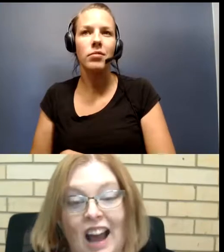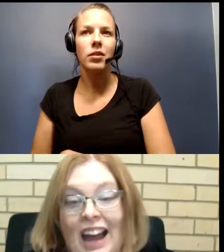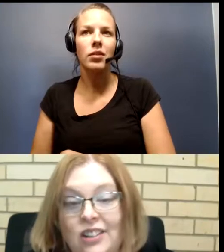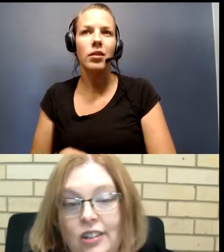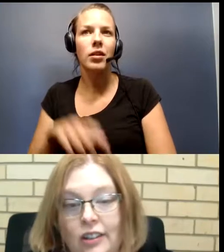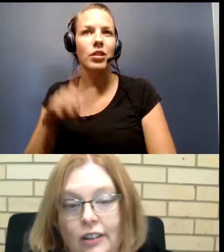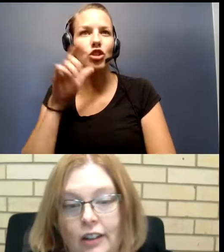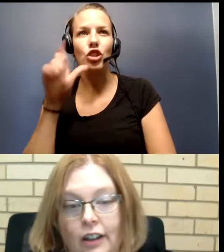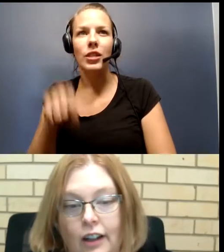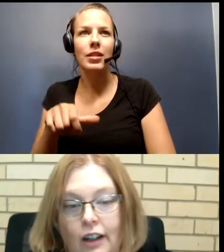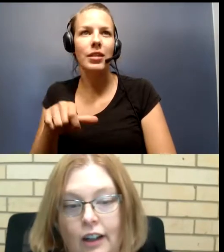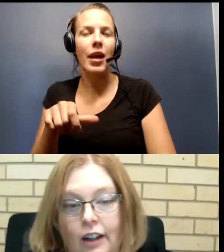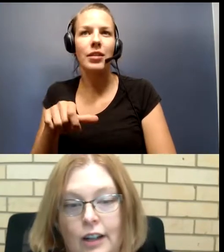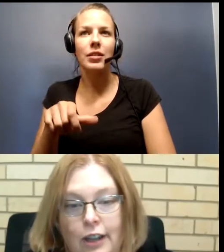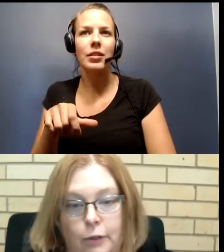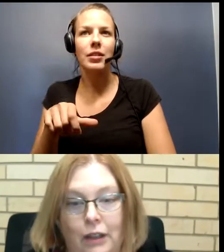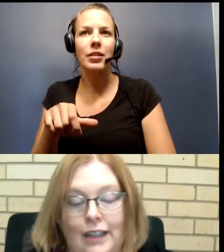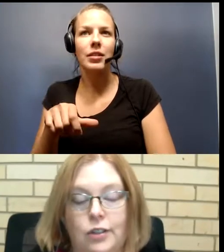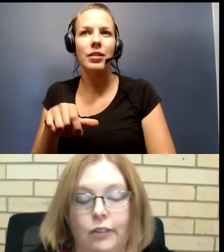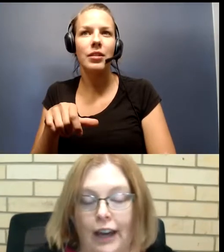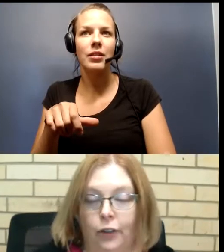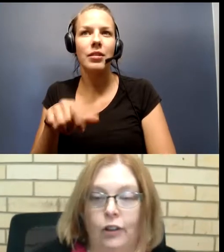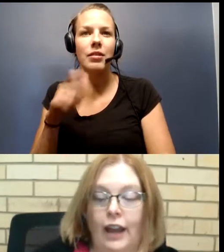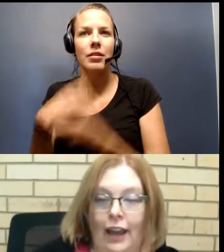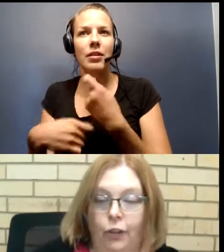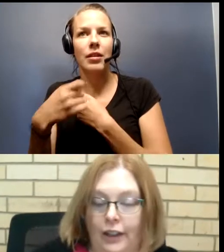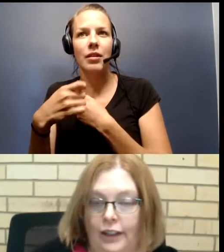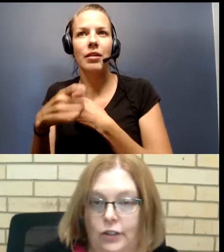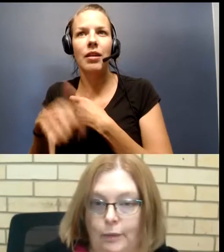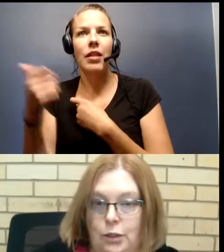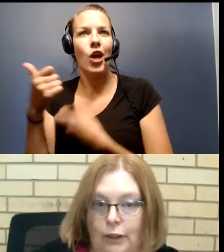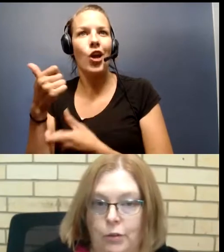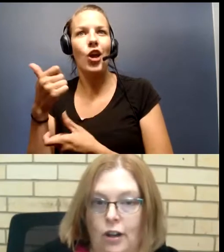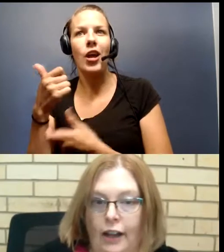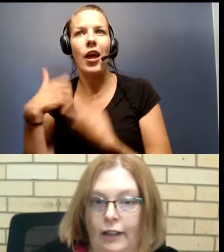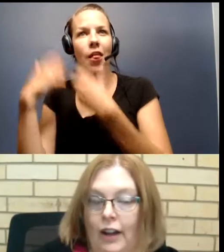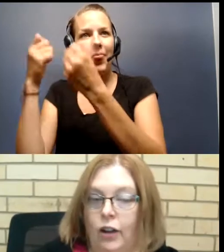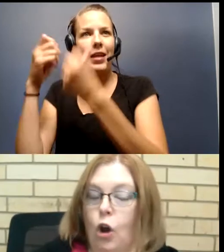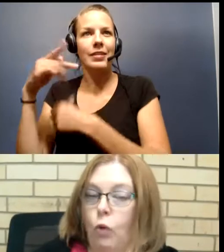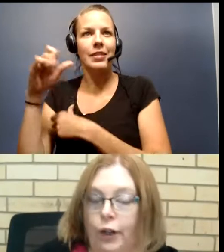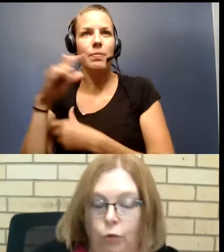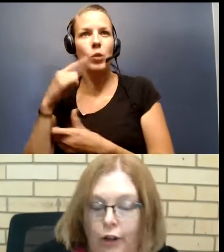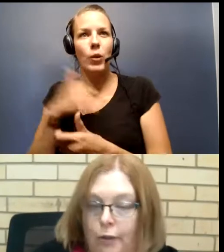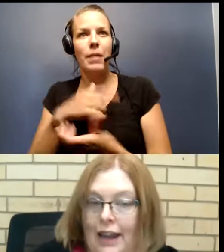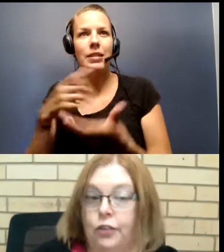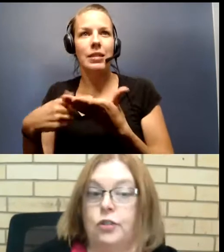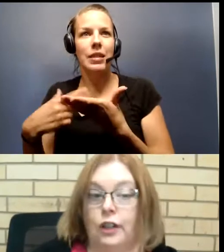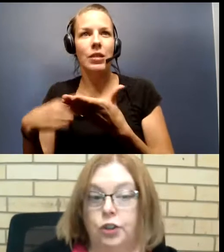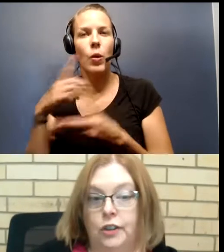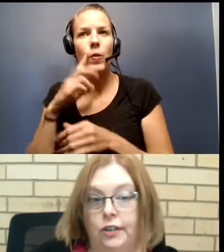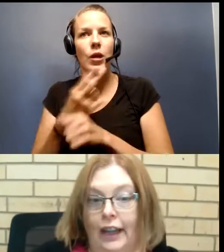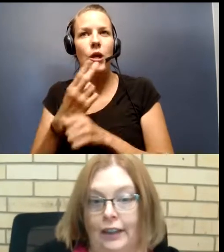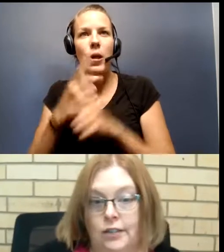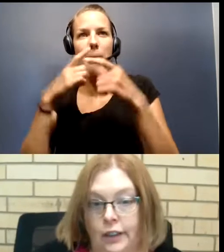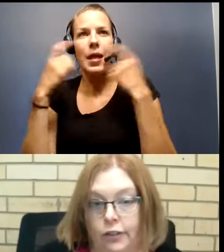This should not take the place of the other healthy tips that we've been talking about. While you're wearing a mask, you